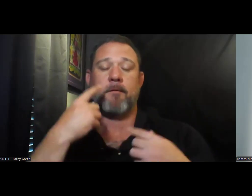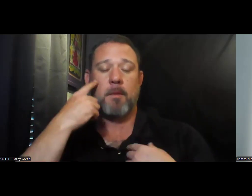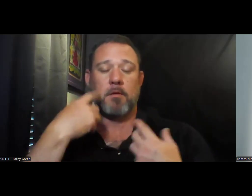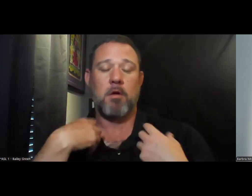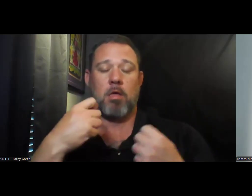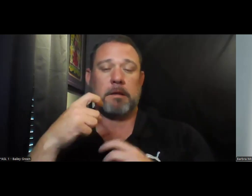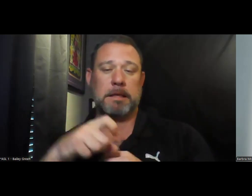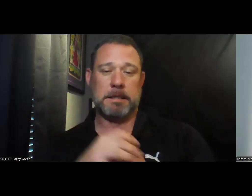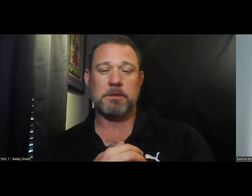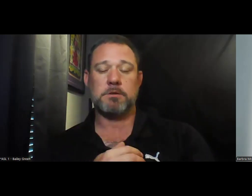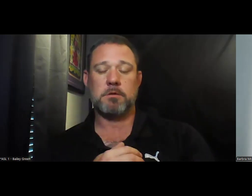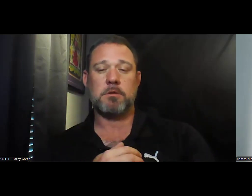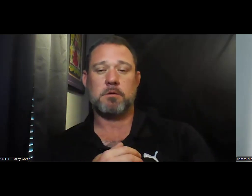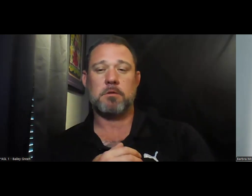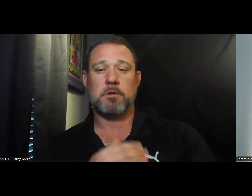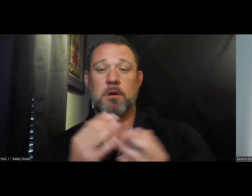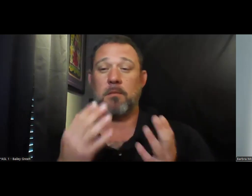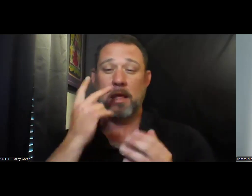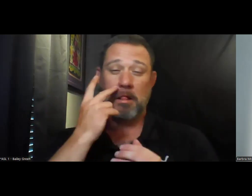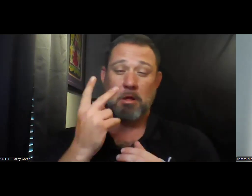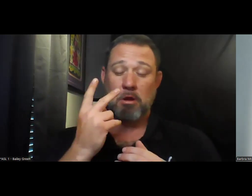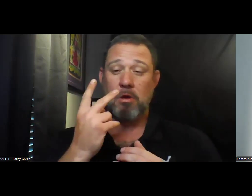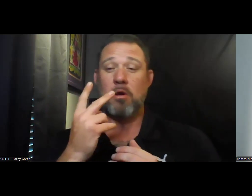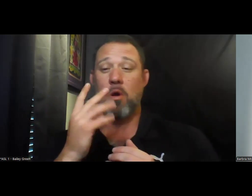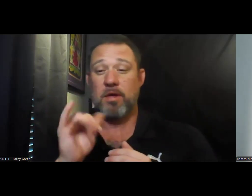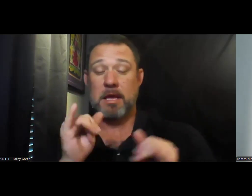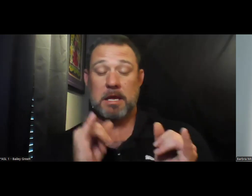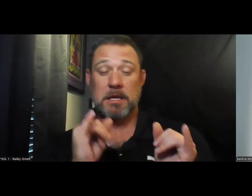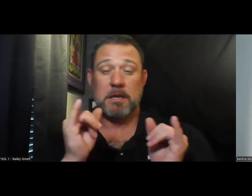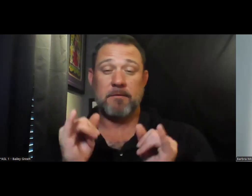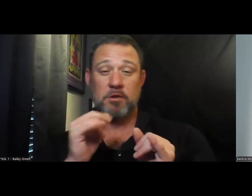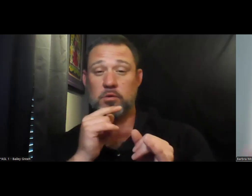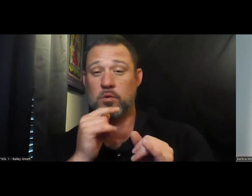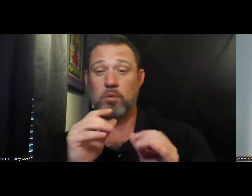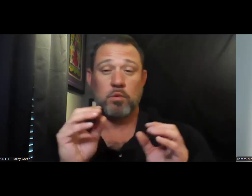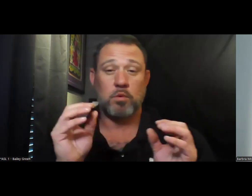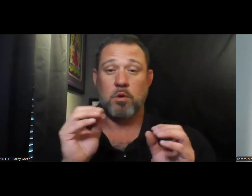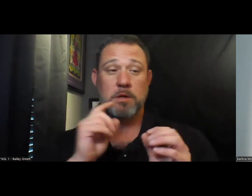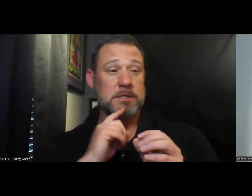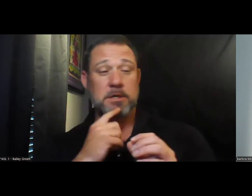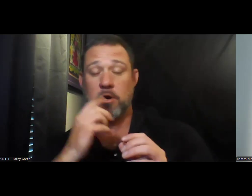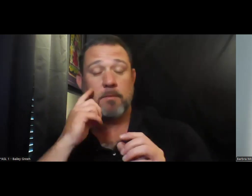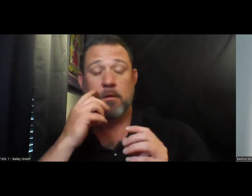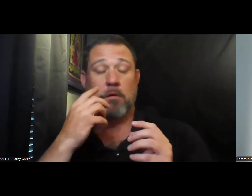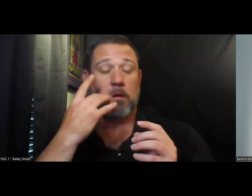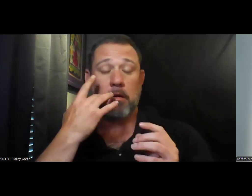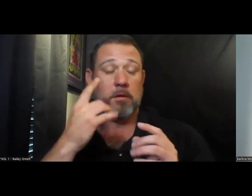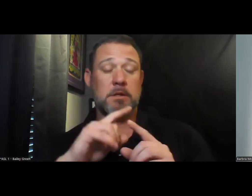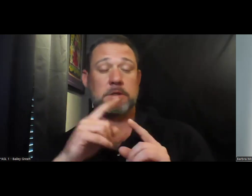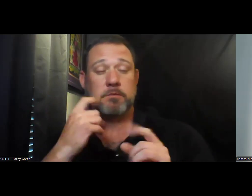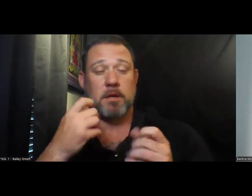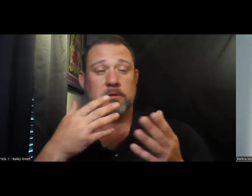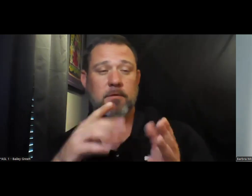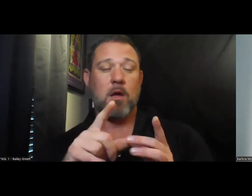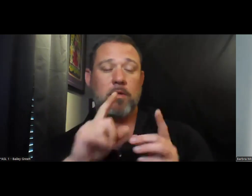So it may look like this is an individual who there isn't a serious mental illness at play because of the way